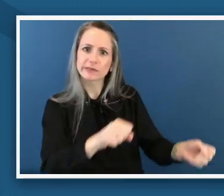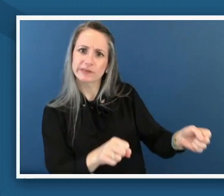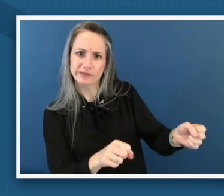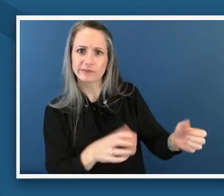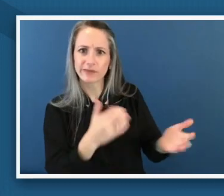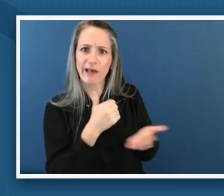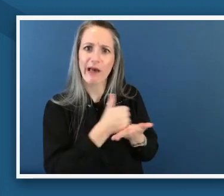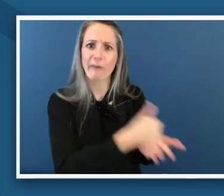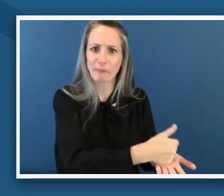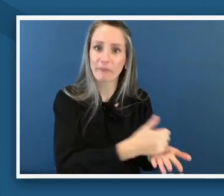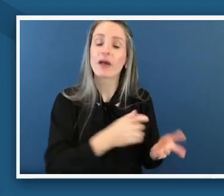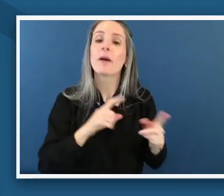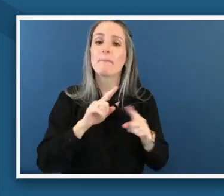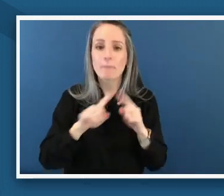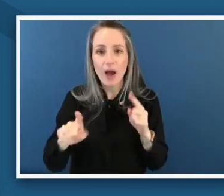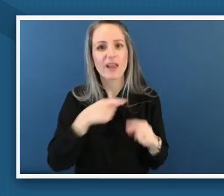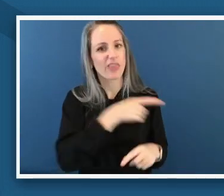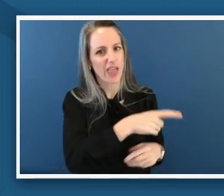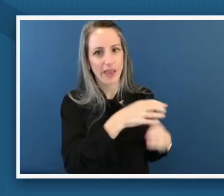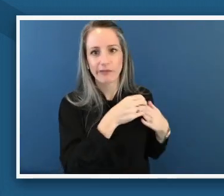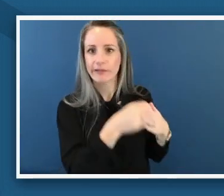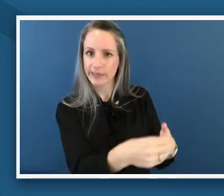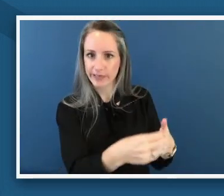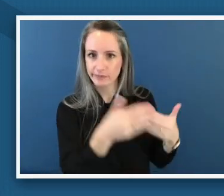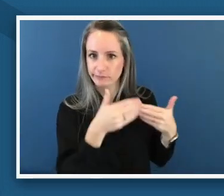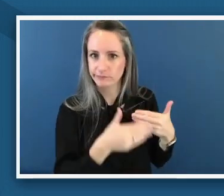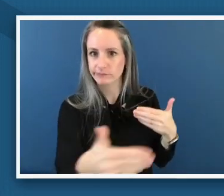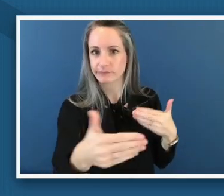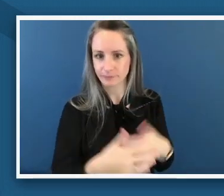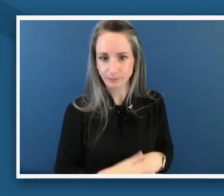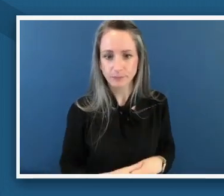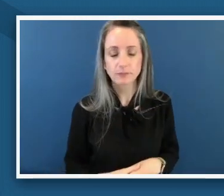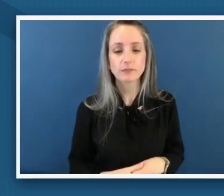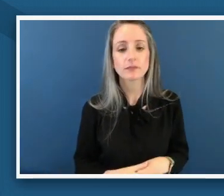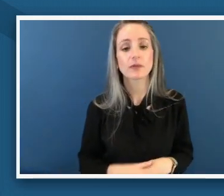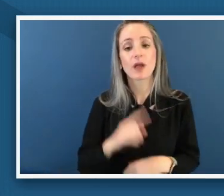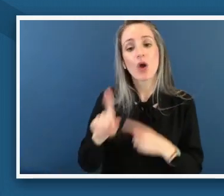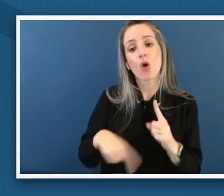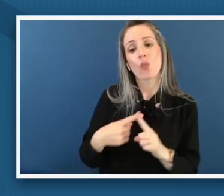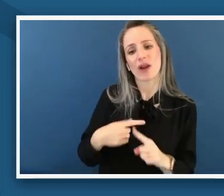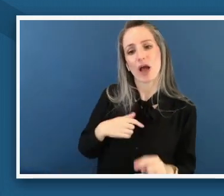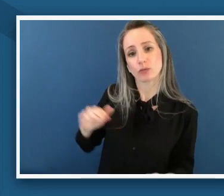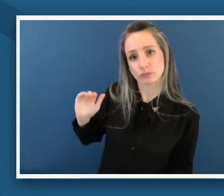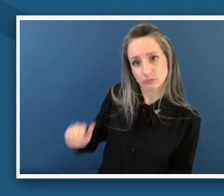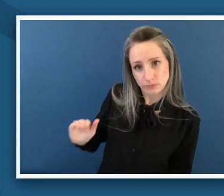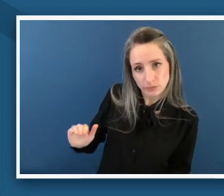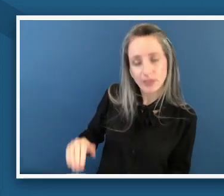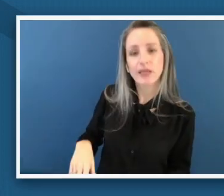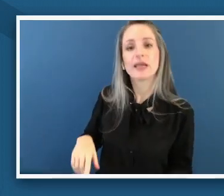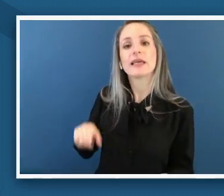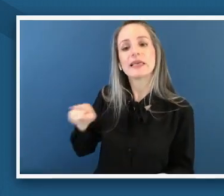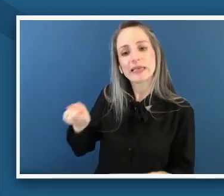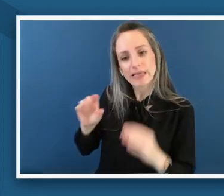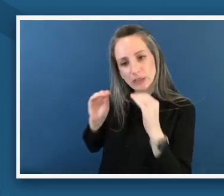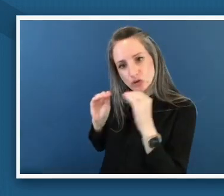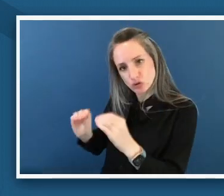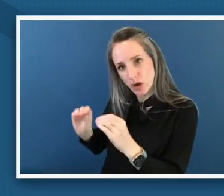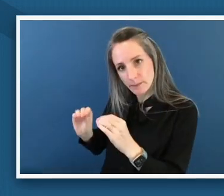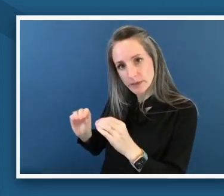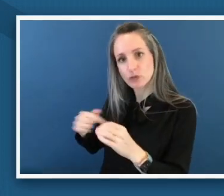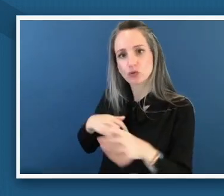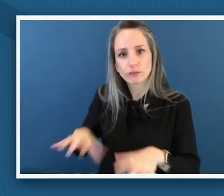want to share here at the outset is when I was a kid, my father taught me Taekwondo because he knew his job as my